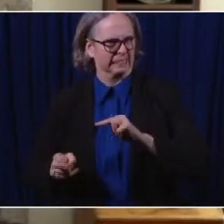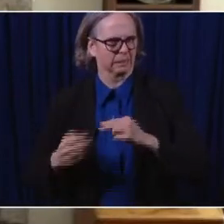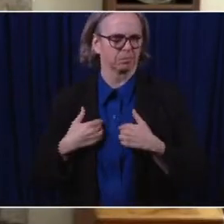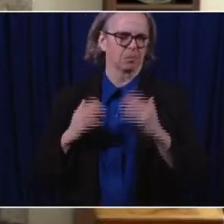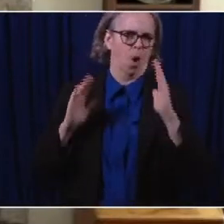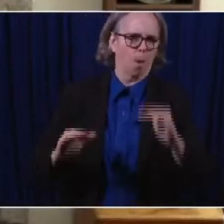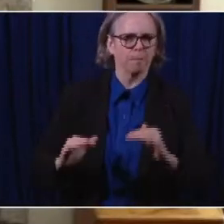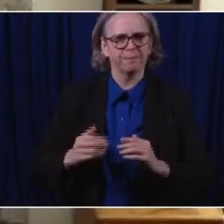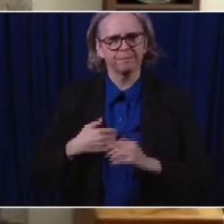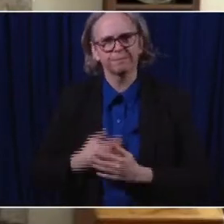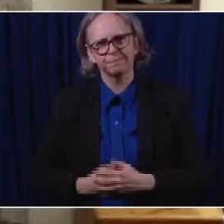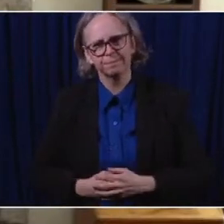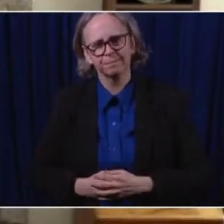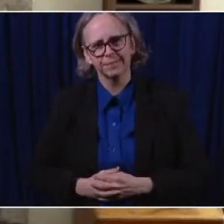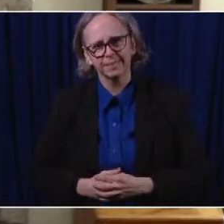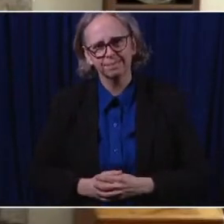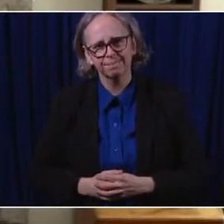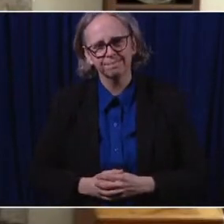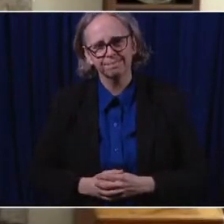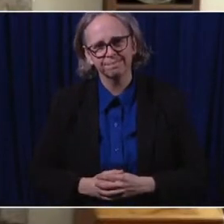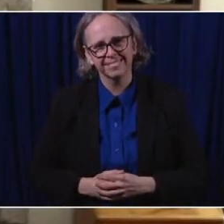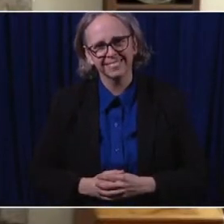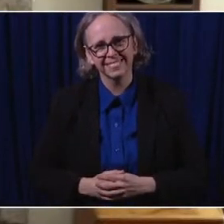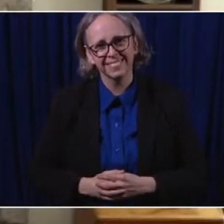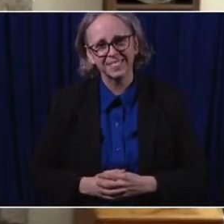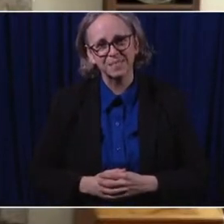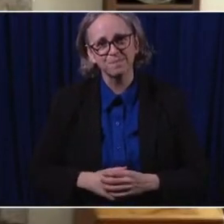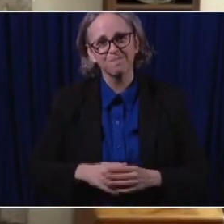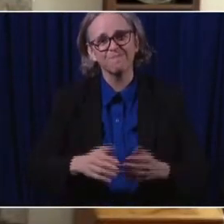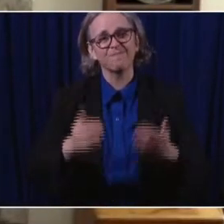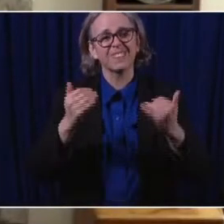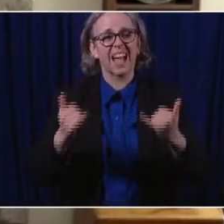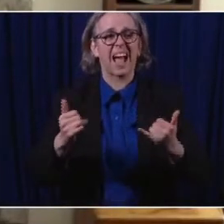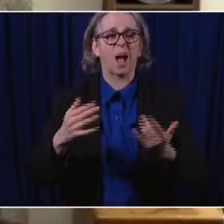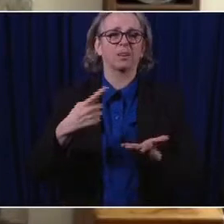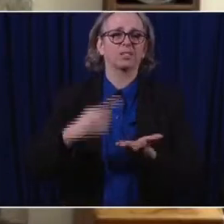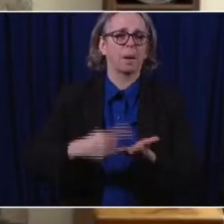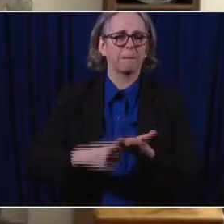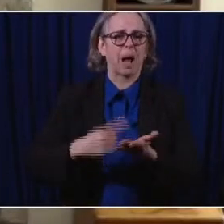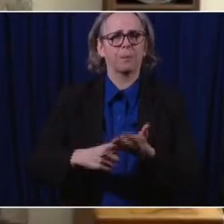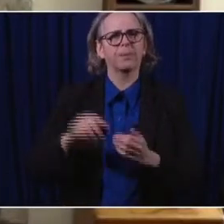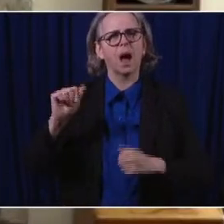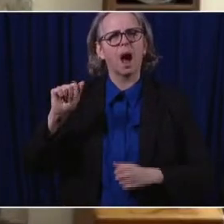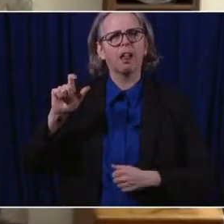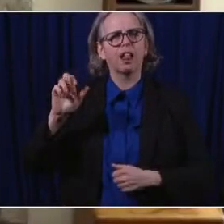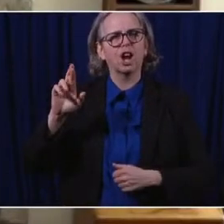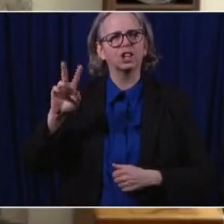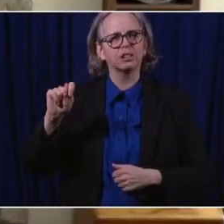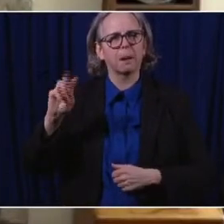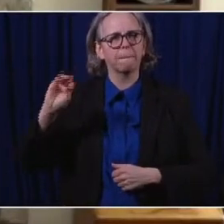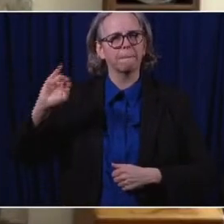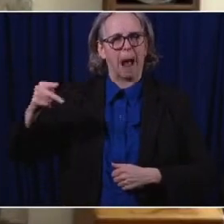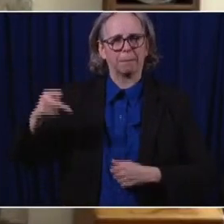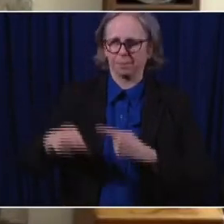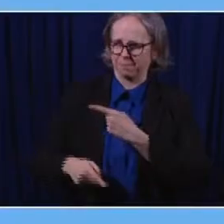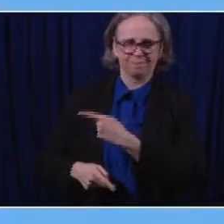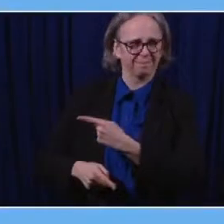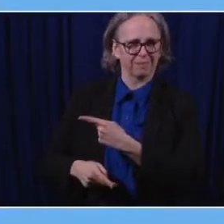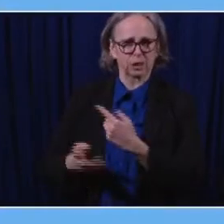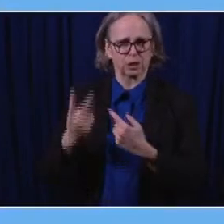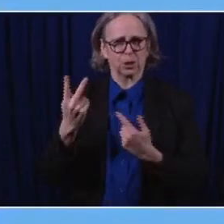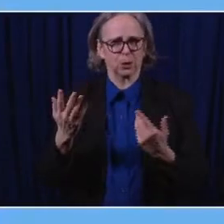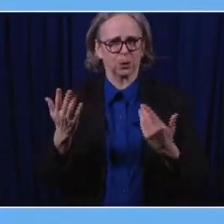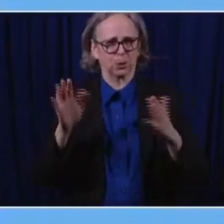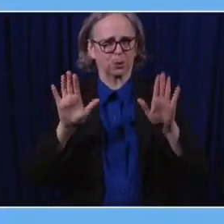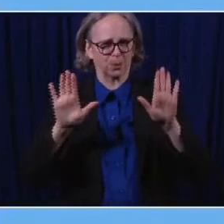Let's go, Eric, to the alert map. This map is basically a continuation of last week. So the state is